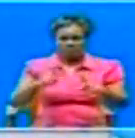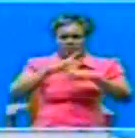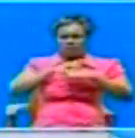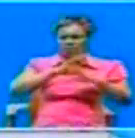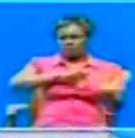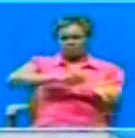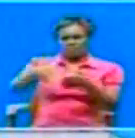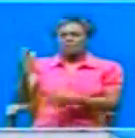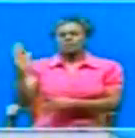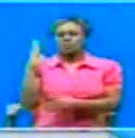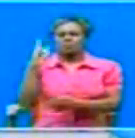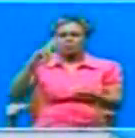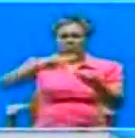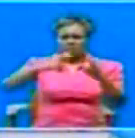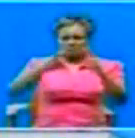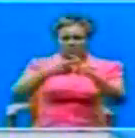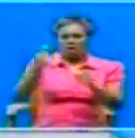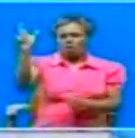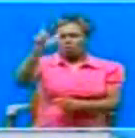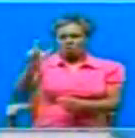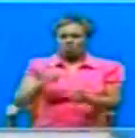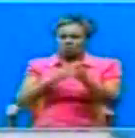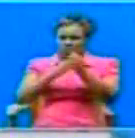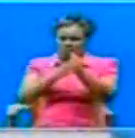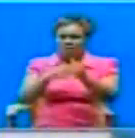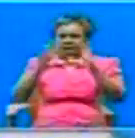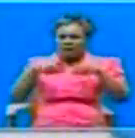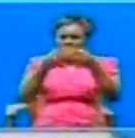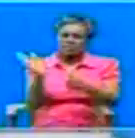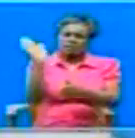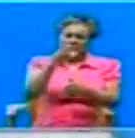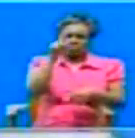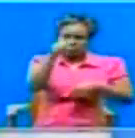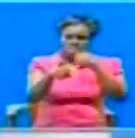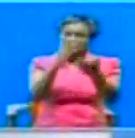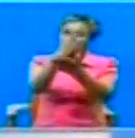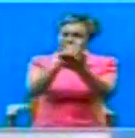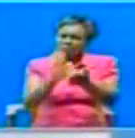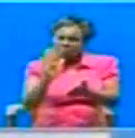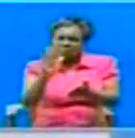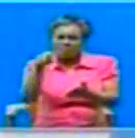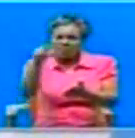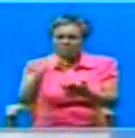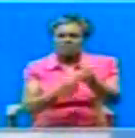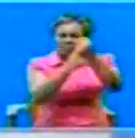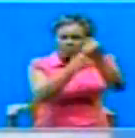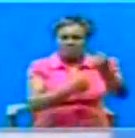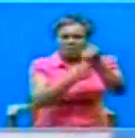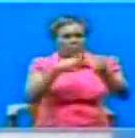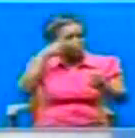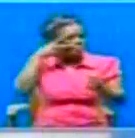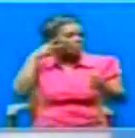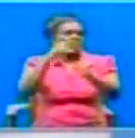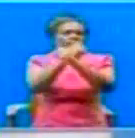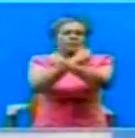in security related news Coast leaders reacted swiftly to the accusations that some of them were contributing to Terror by